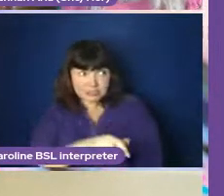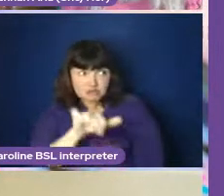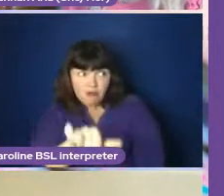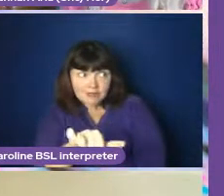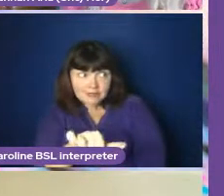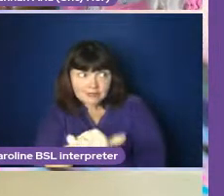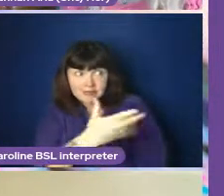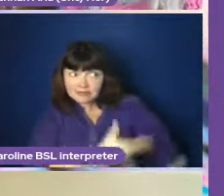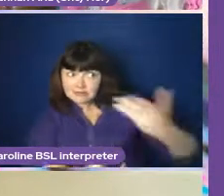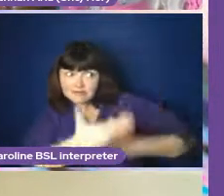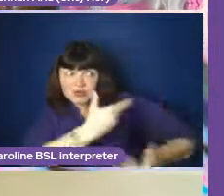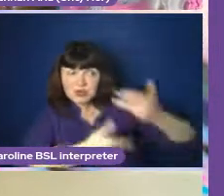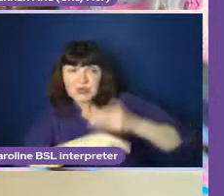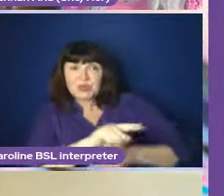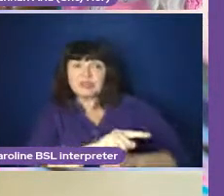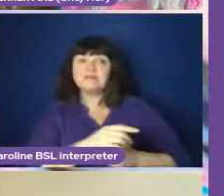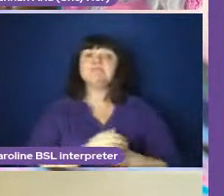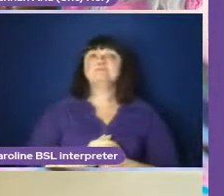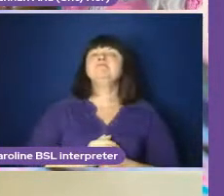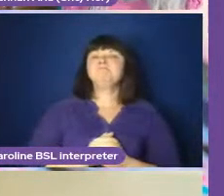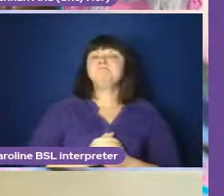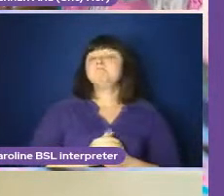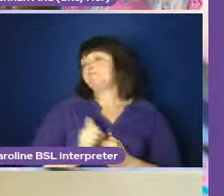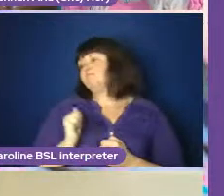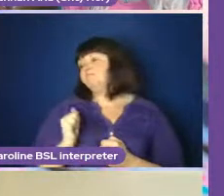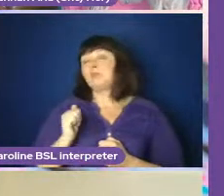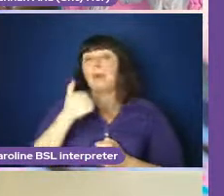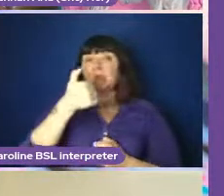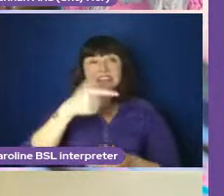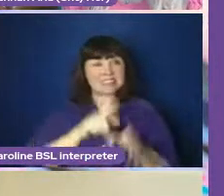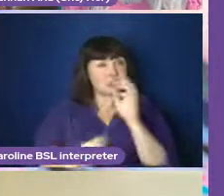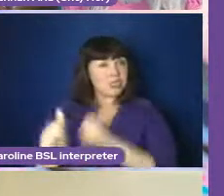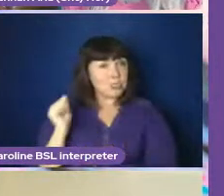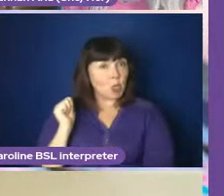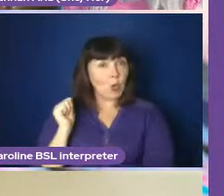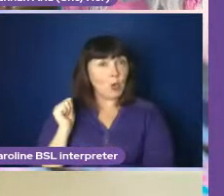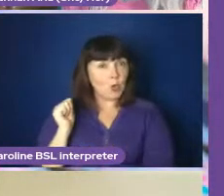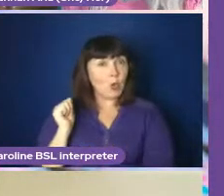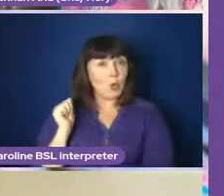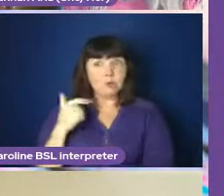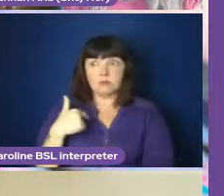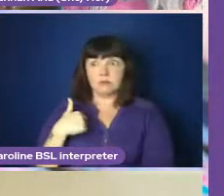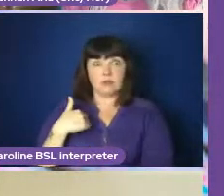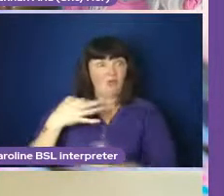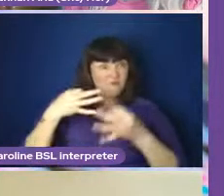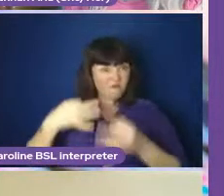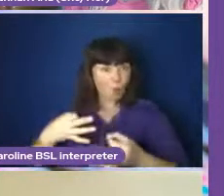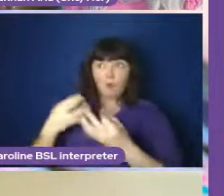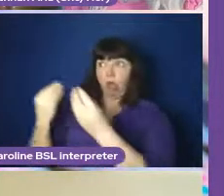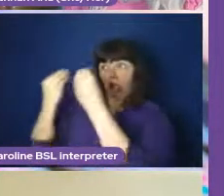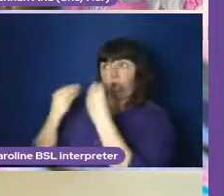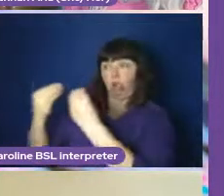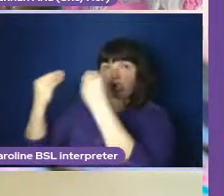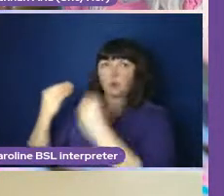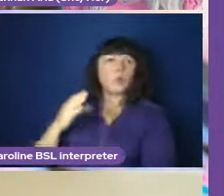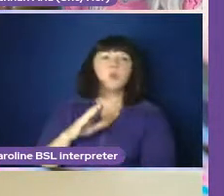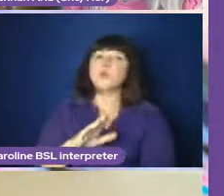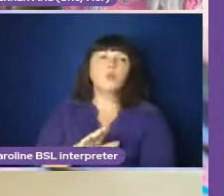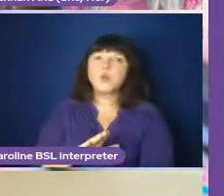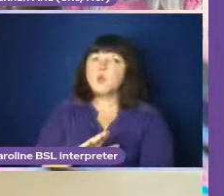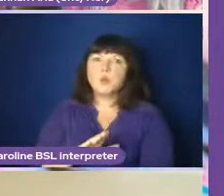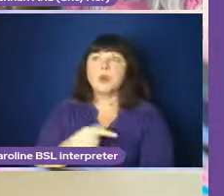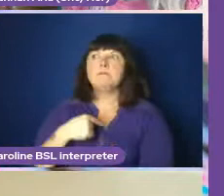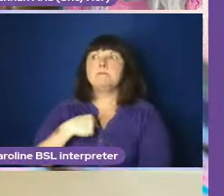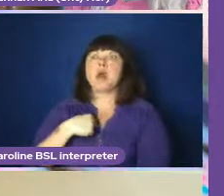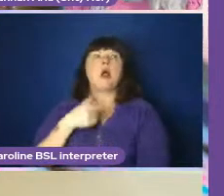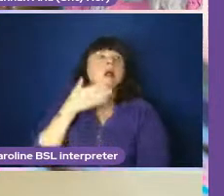that. I started 6 years ago. I've never had any formal training, but I have read a lot of books, gone to